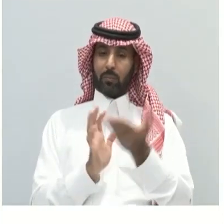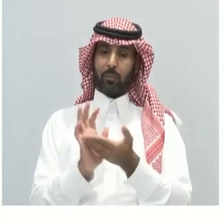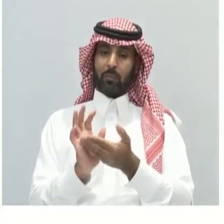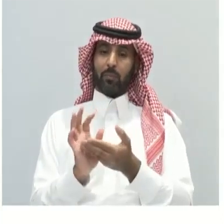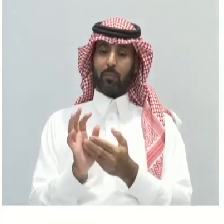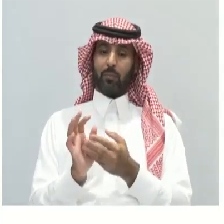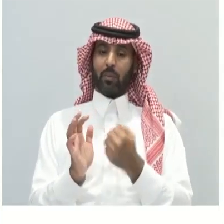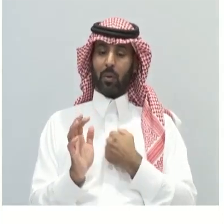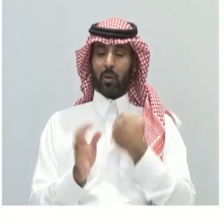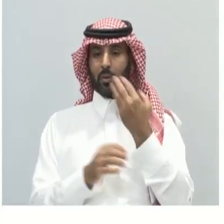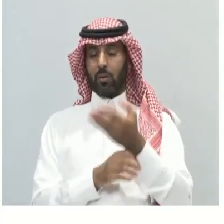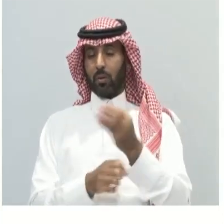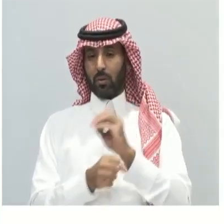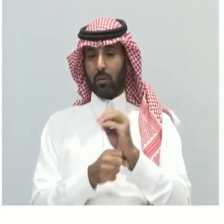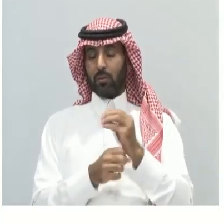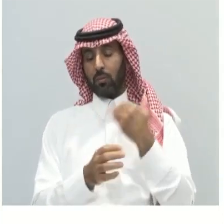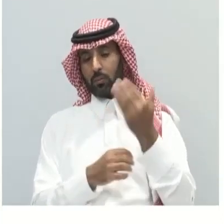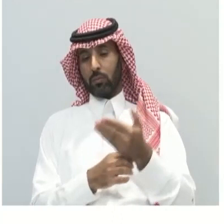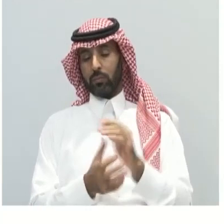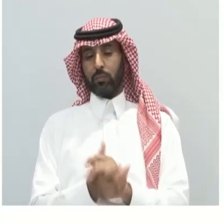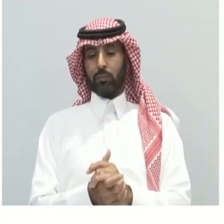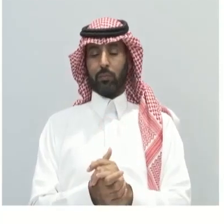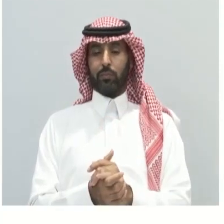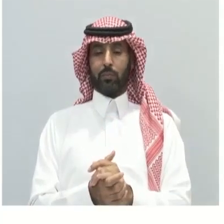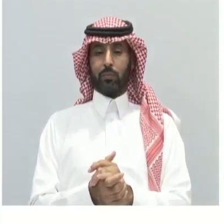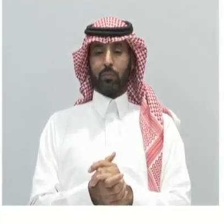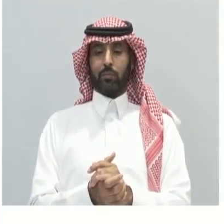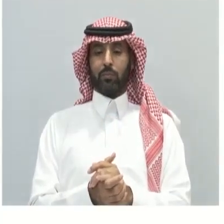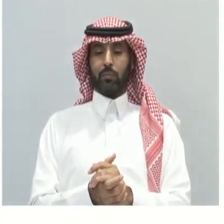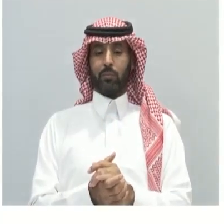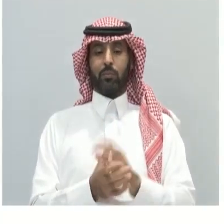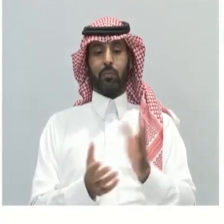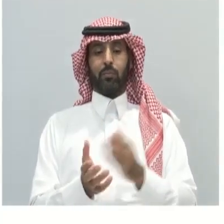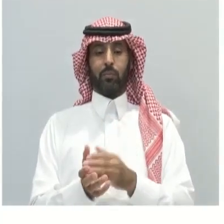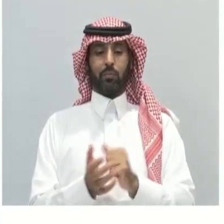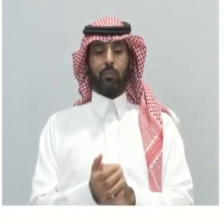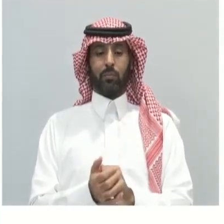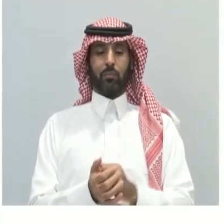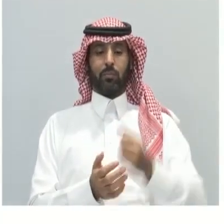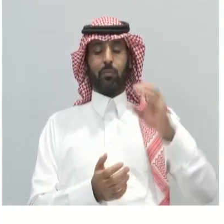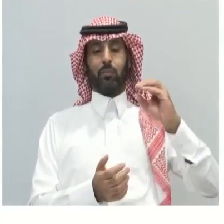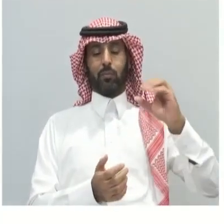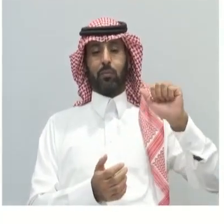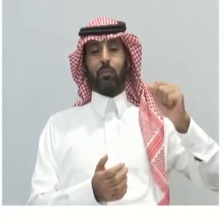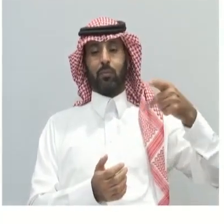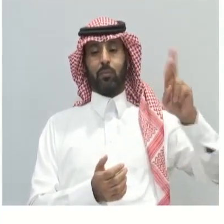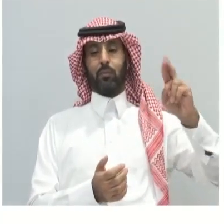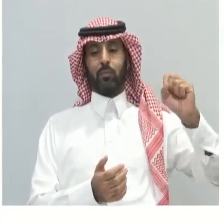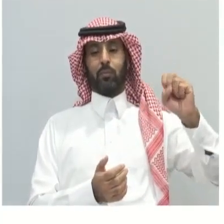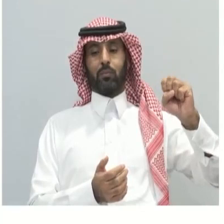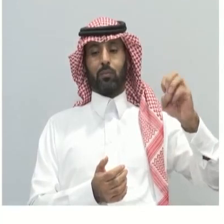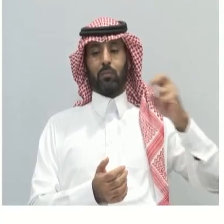Yes, I'll have news for you shortly. Carson, great. Thanks. And I'm sorry I